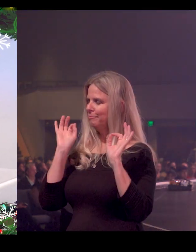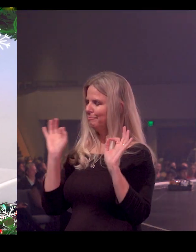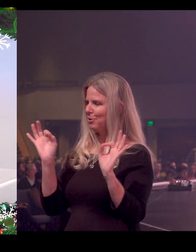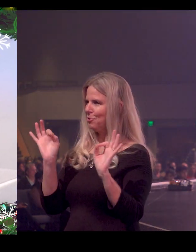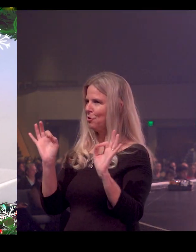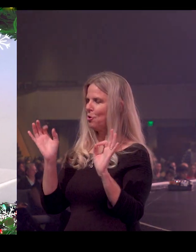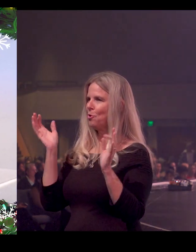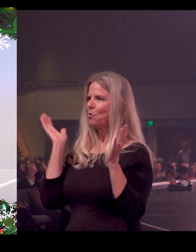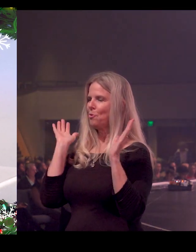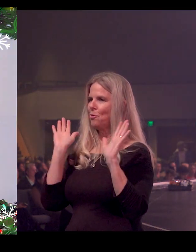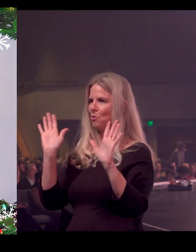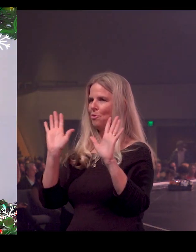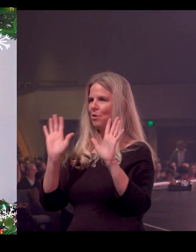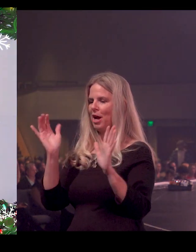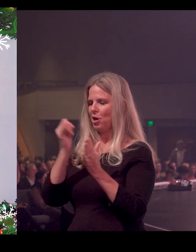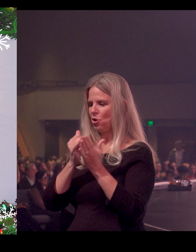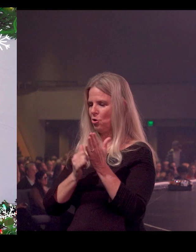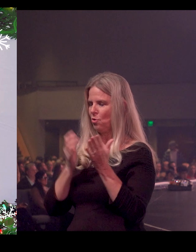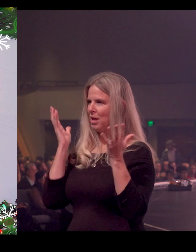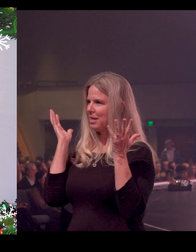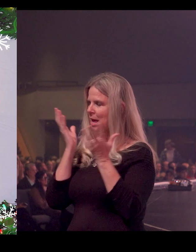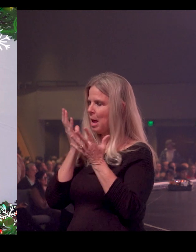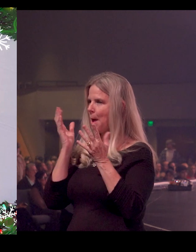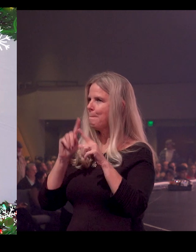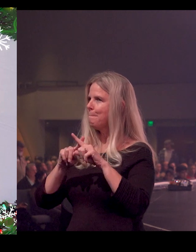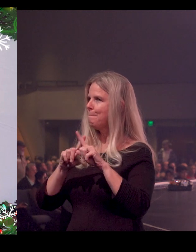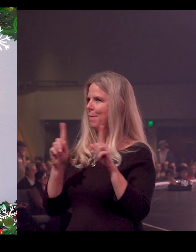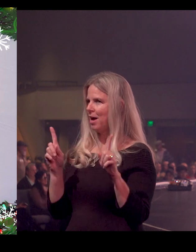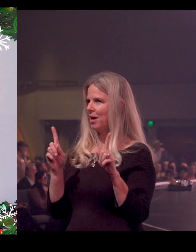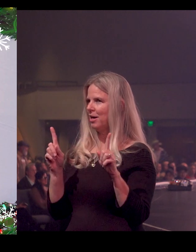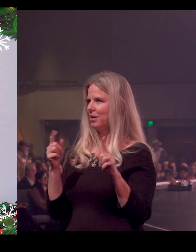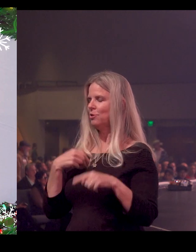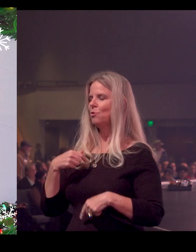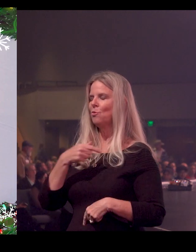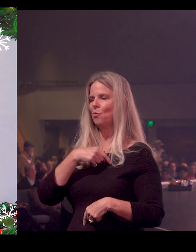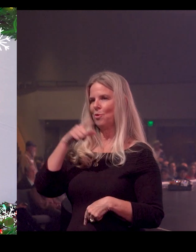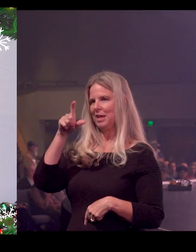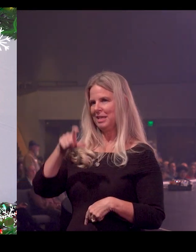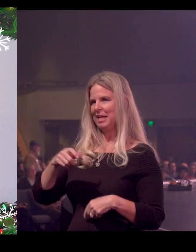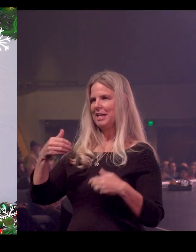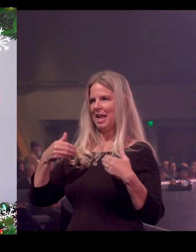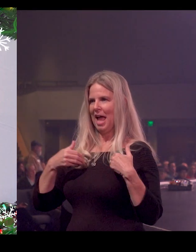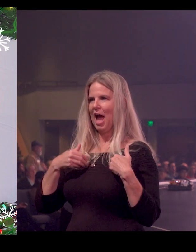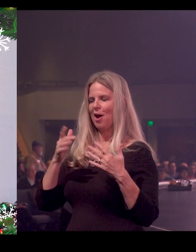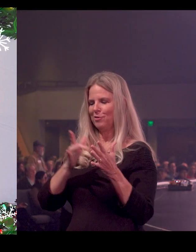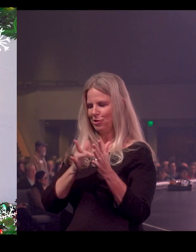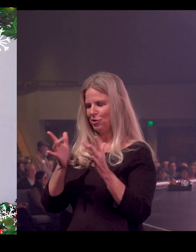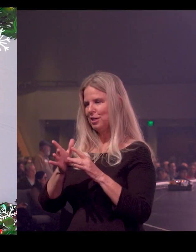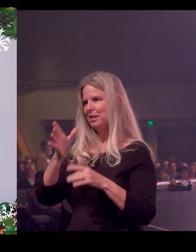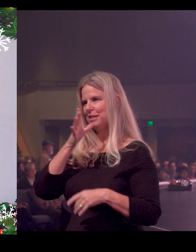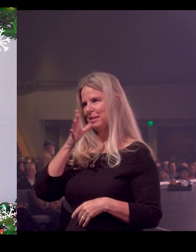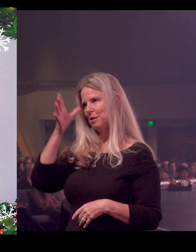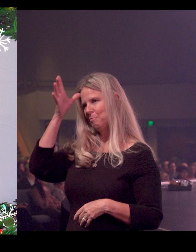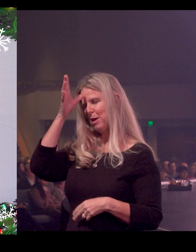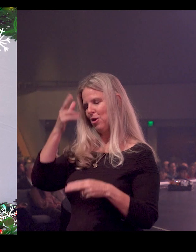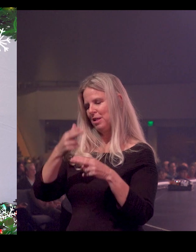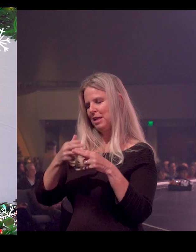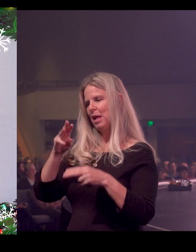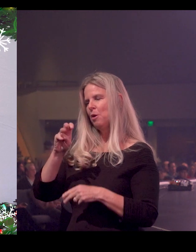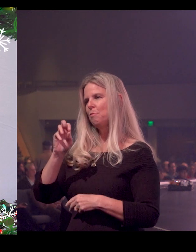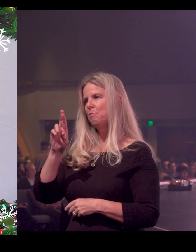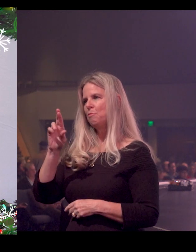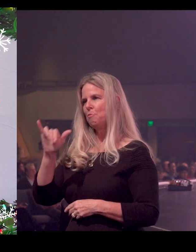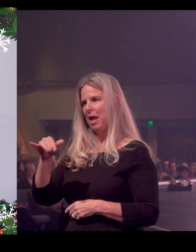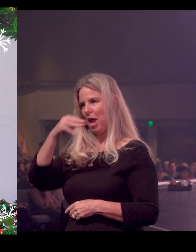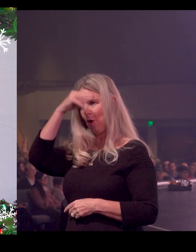to add Jesus's parents. Their names were Mary and Joseph. And here's a really fun fact. Joseph had